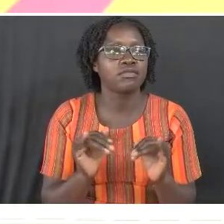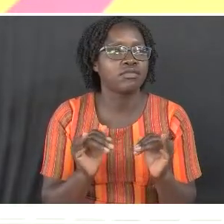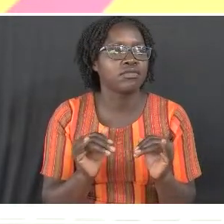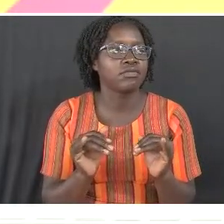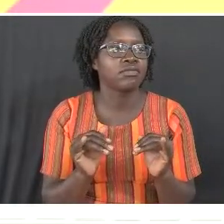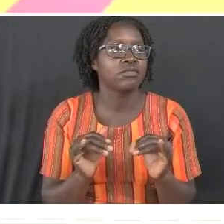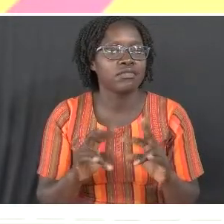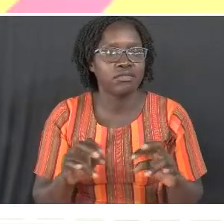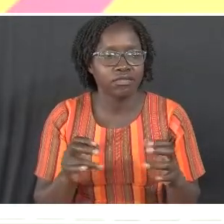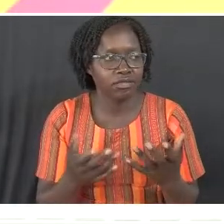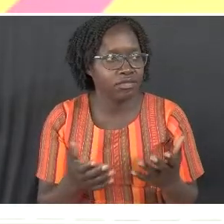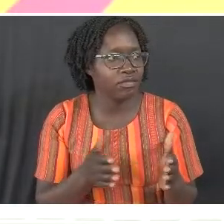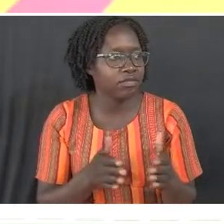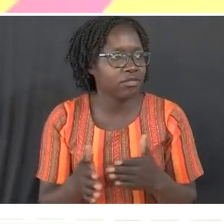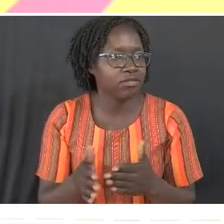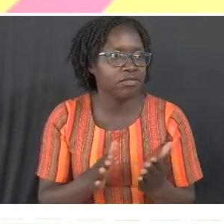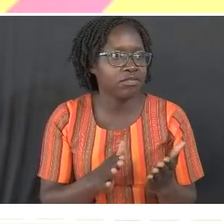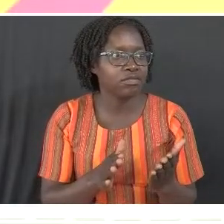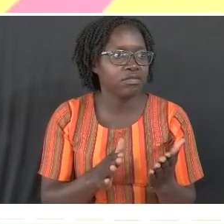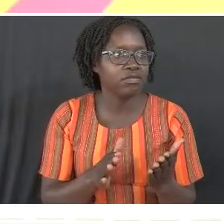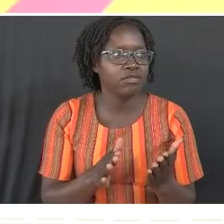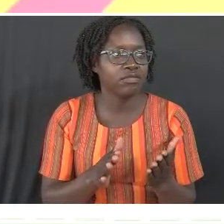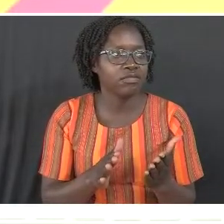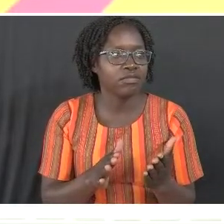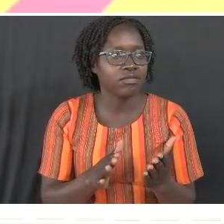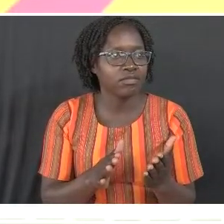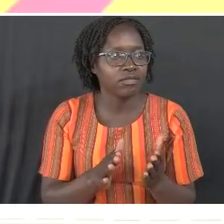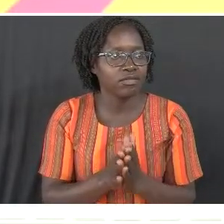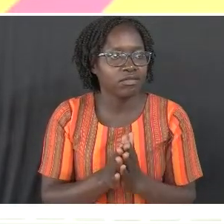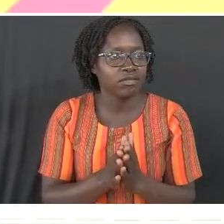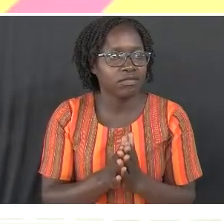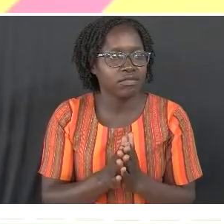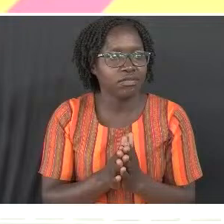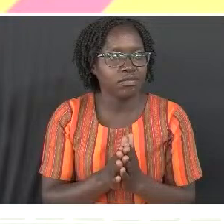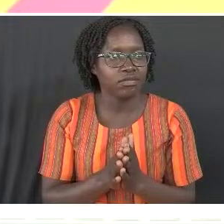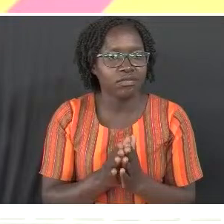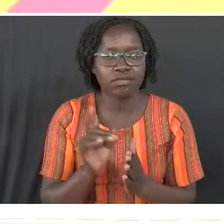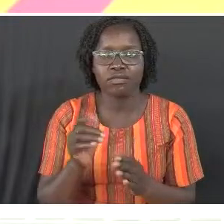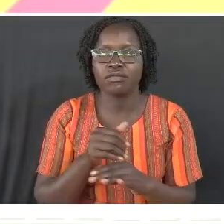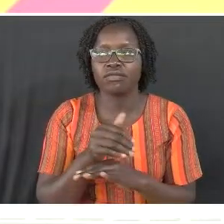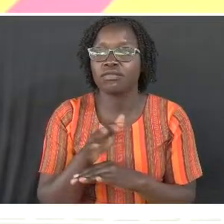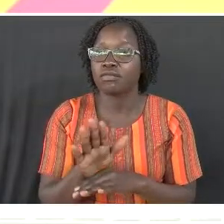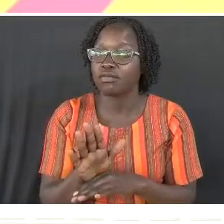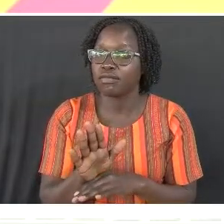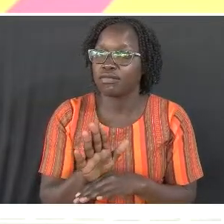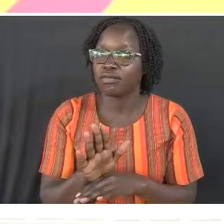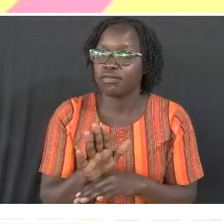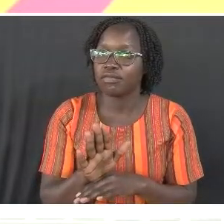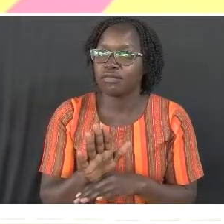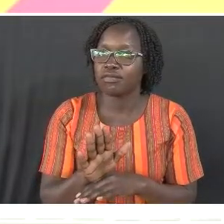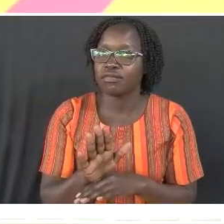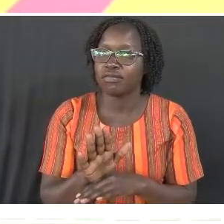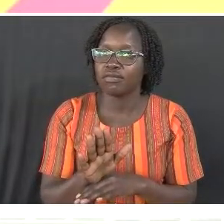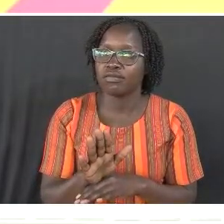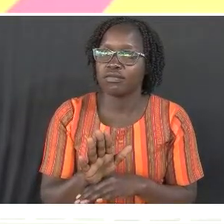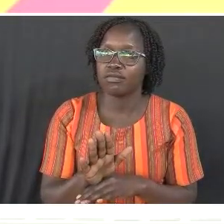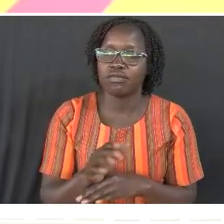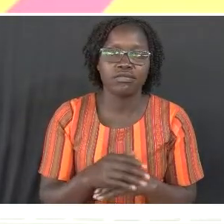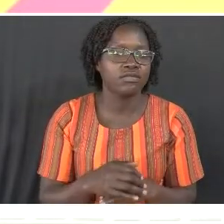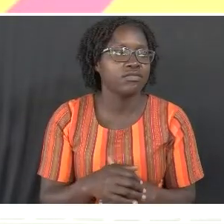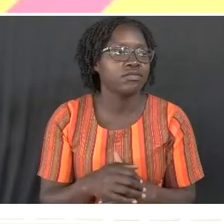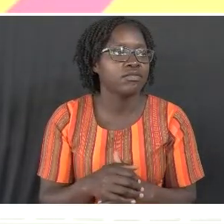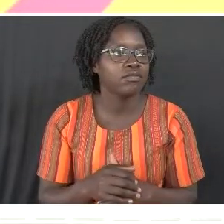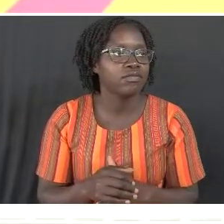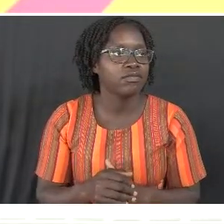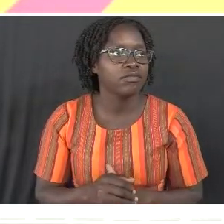space. Zimechukua hiyo nafasi ya permanent teeth, because they're supposed to be out so that the permanent ones take that